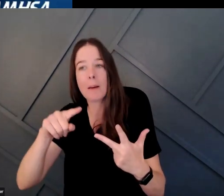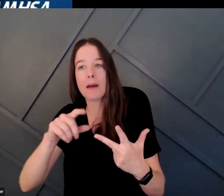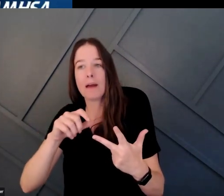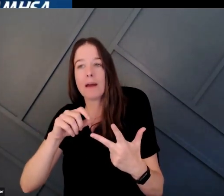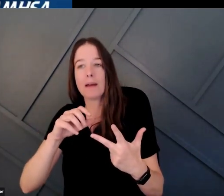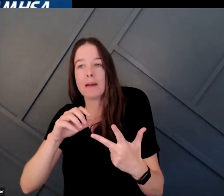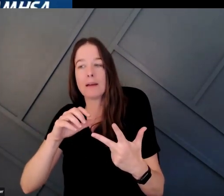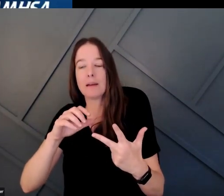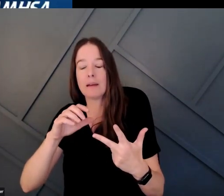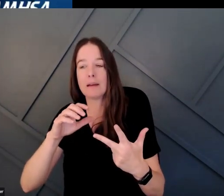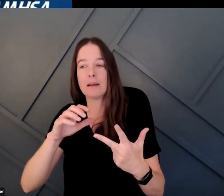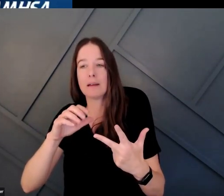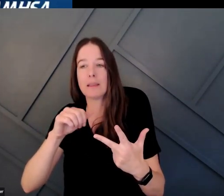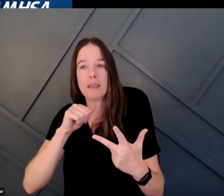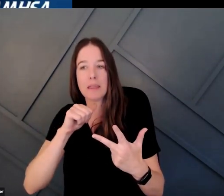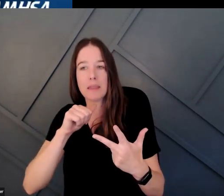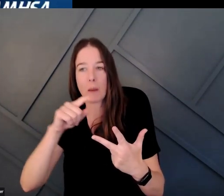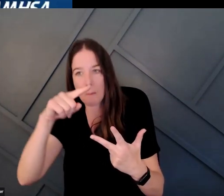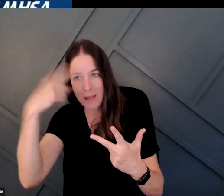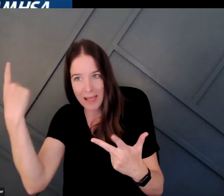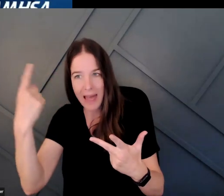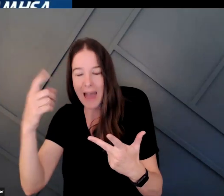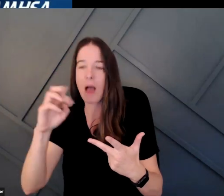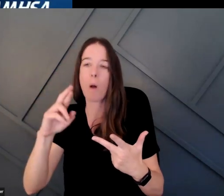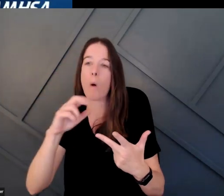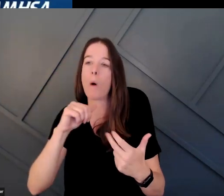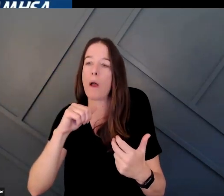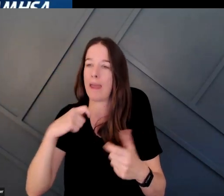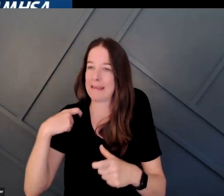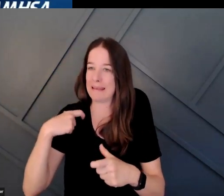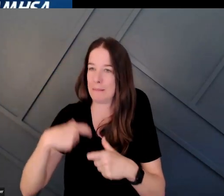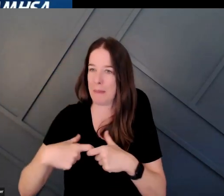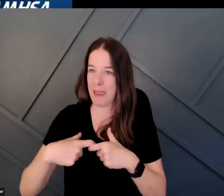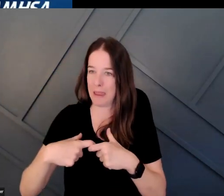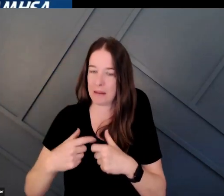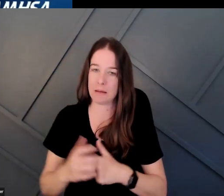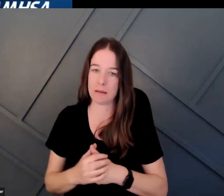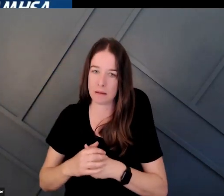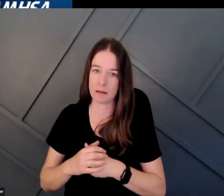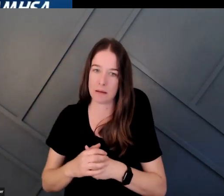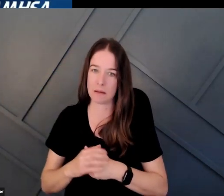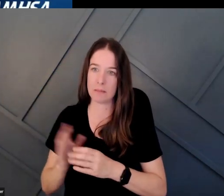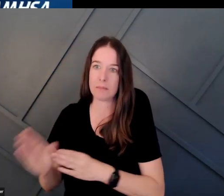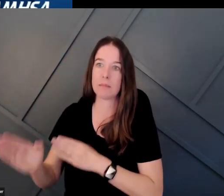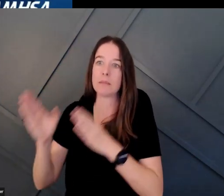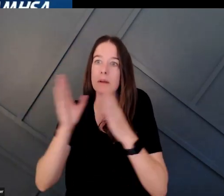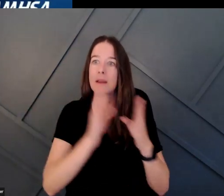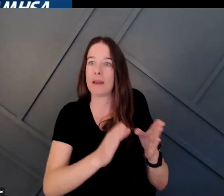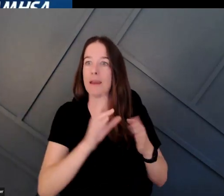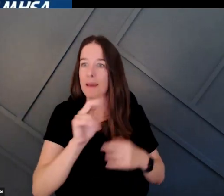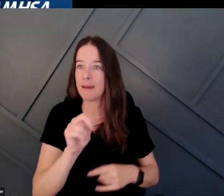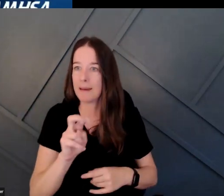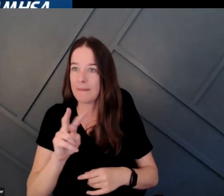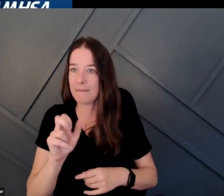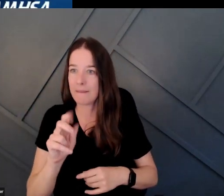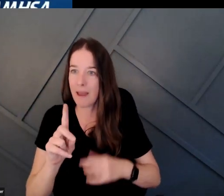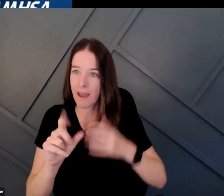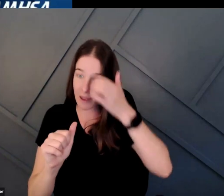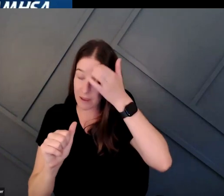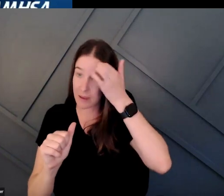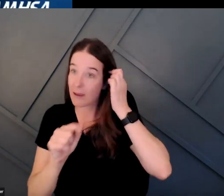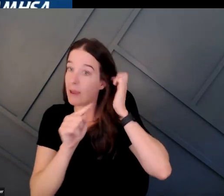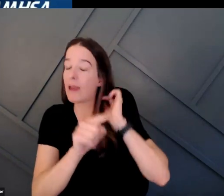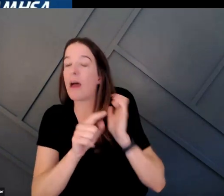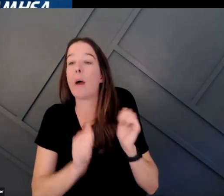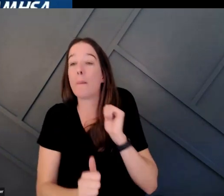the Arizona data, a majority of the deaths in New York City were from indoor heat exposure, not having access to air conditioning